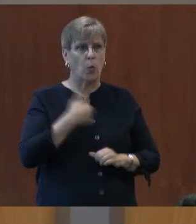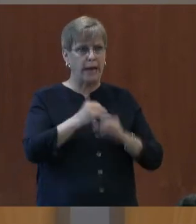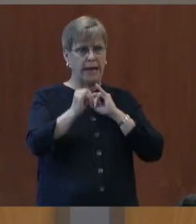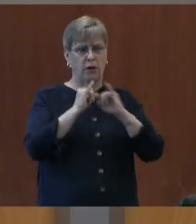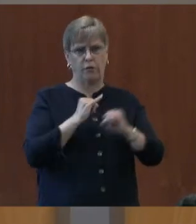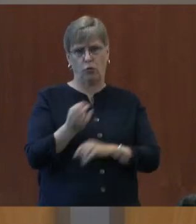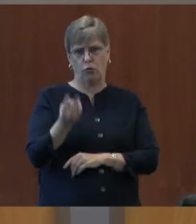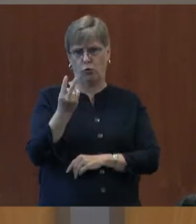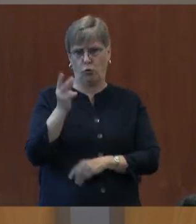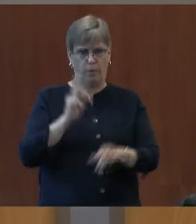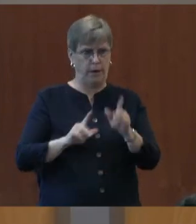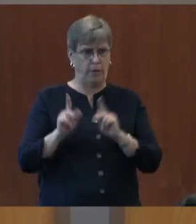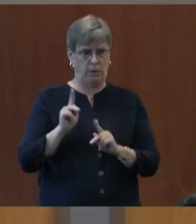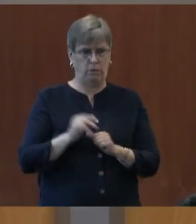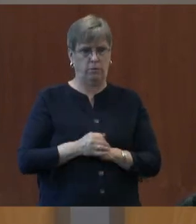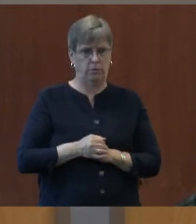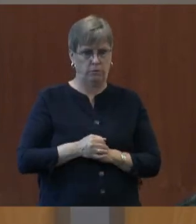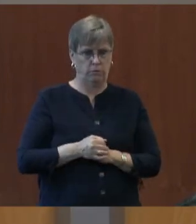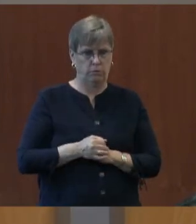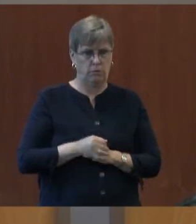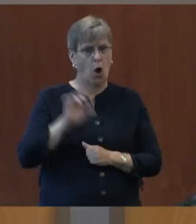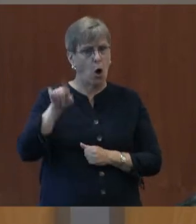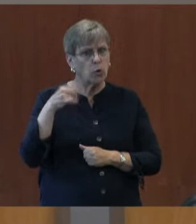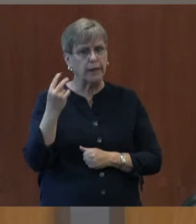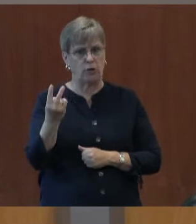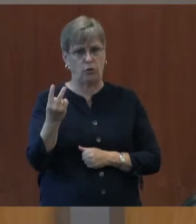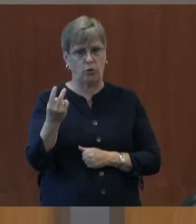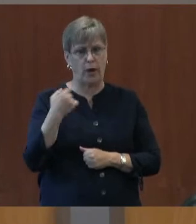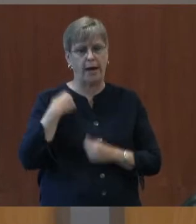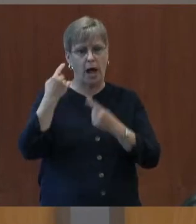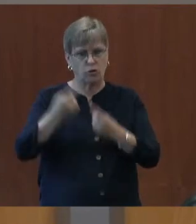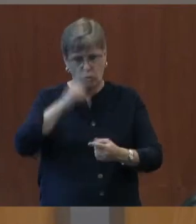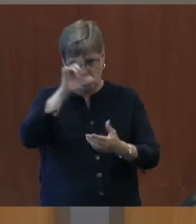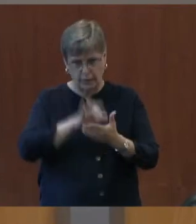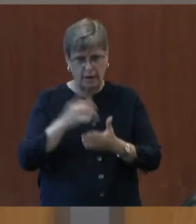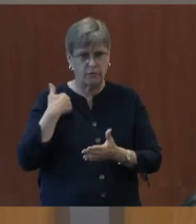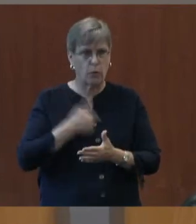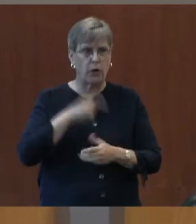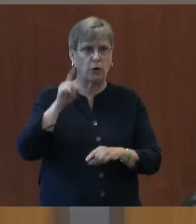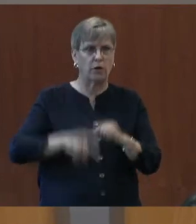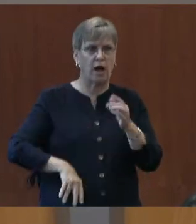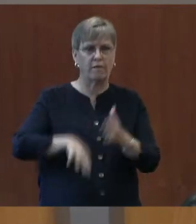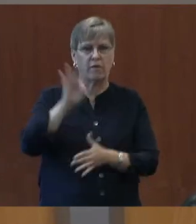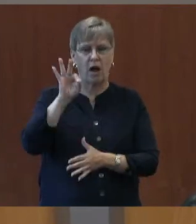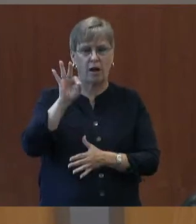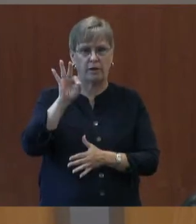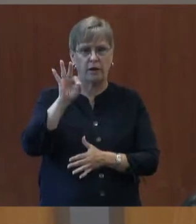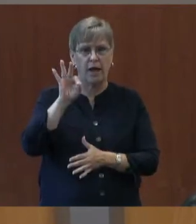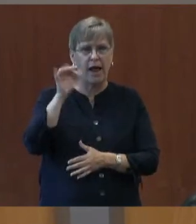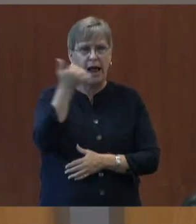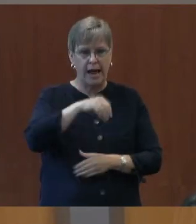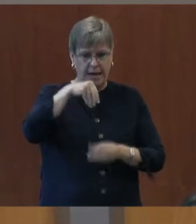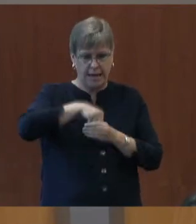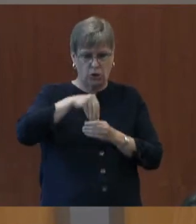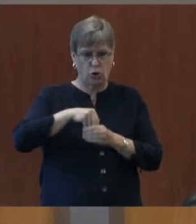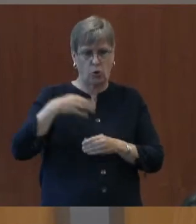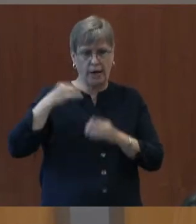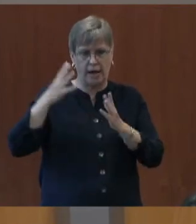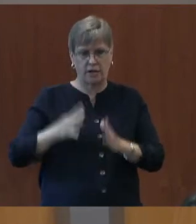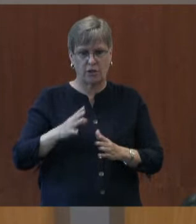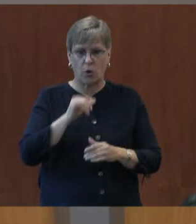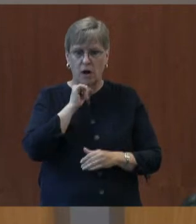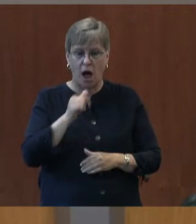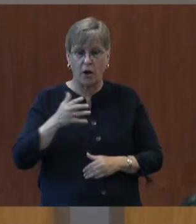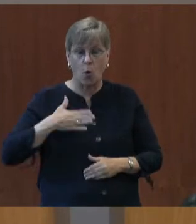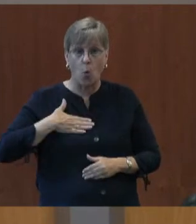only 2 people. And I struggle to believe that we couldn't find any internal candidates that were neither willing